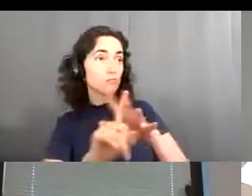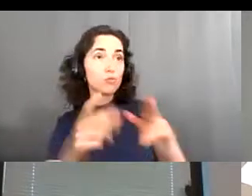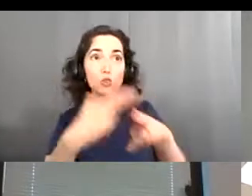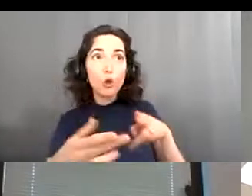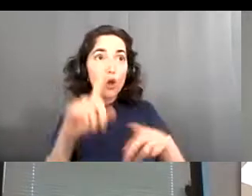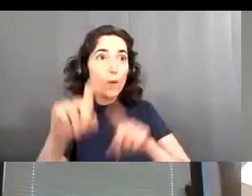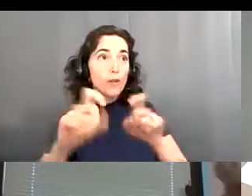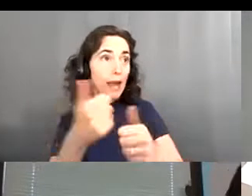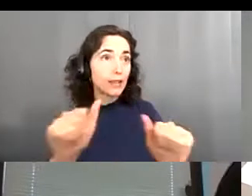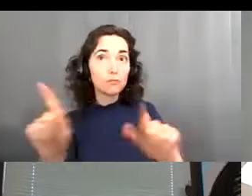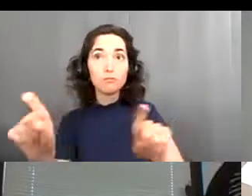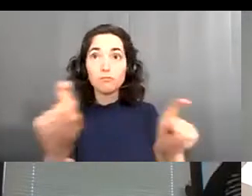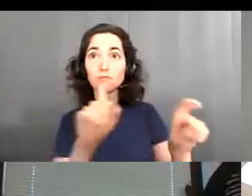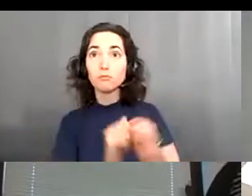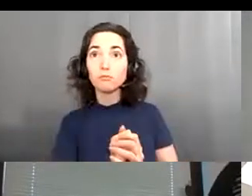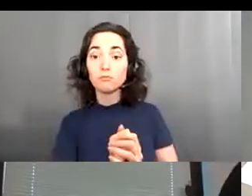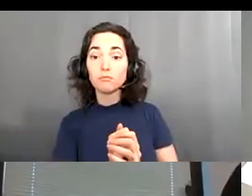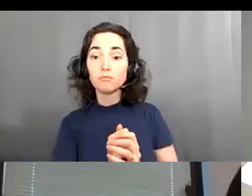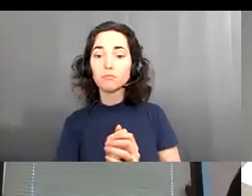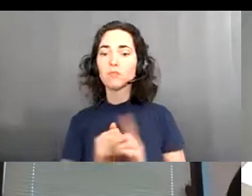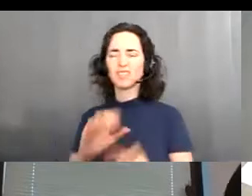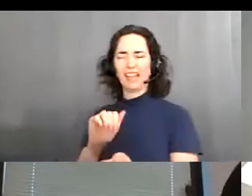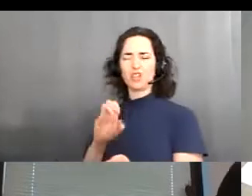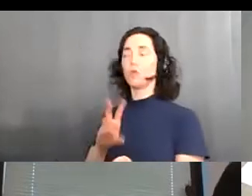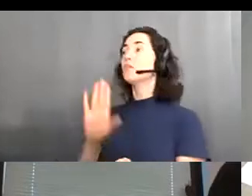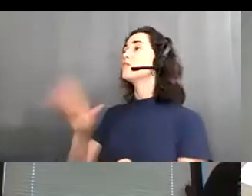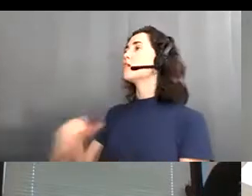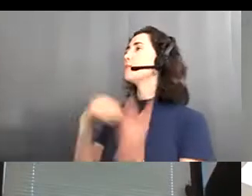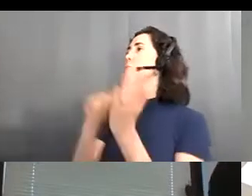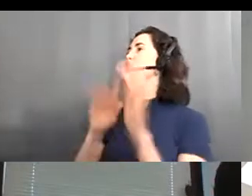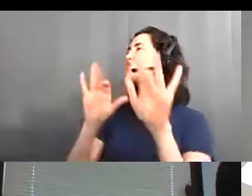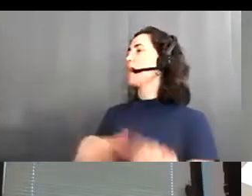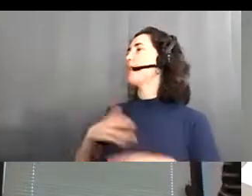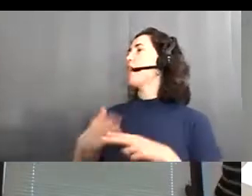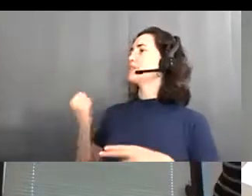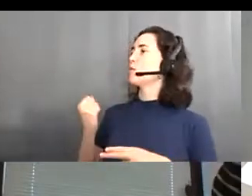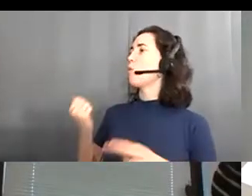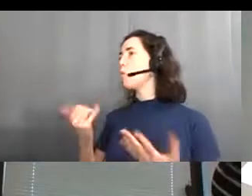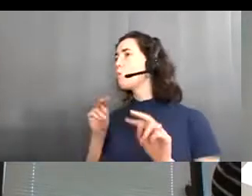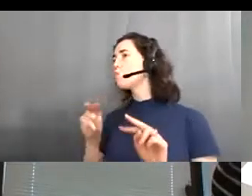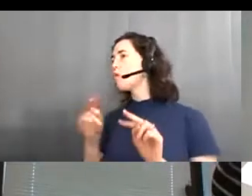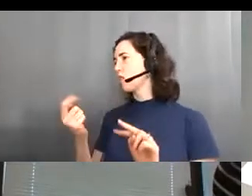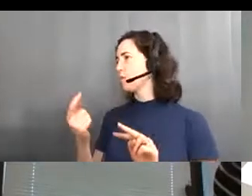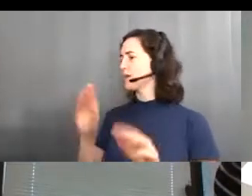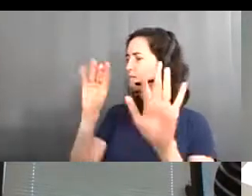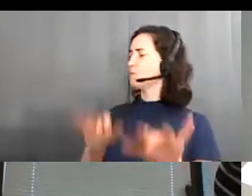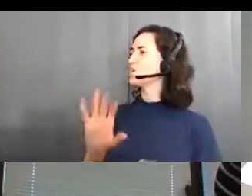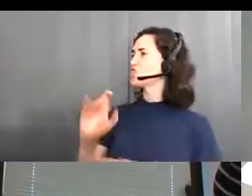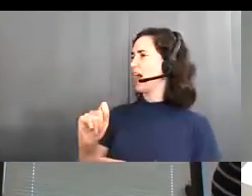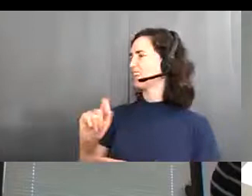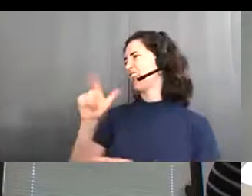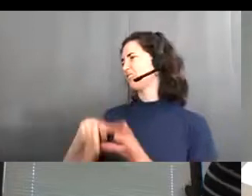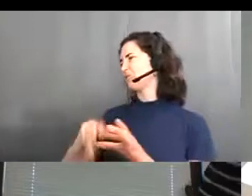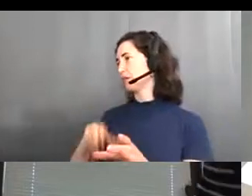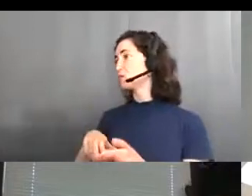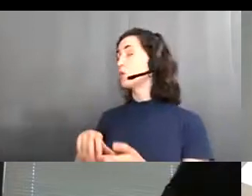questions? You can put them in the chat if you want. I'll stick around for a couple minutes. If you want to ask them in the chat, just so Bambi can get back to